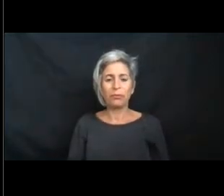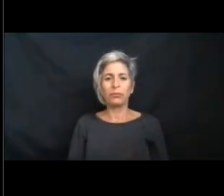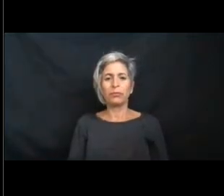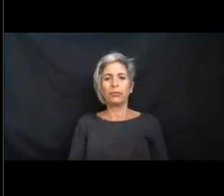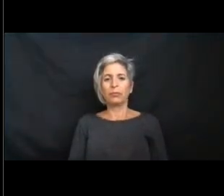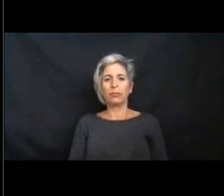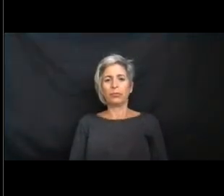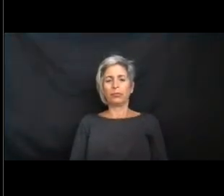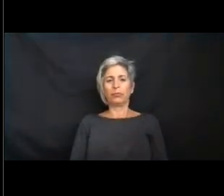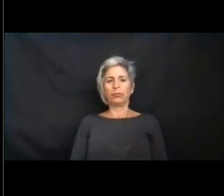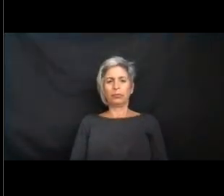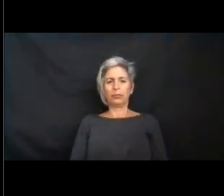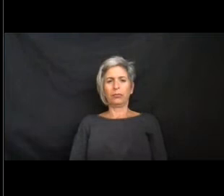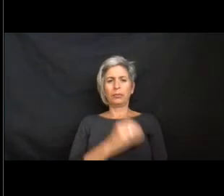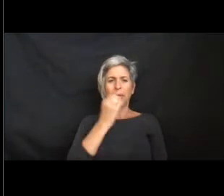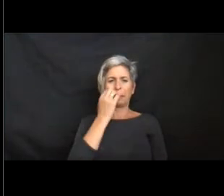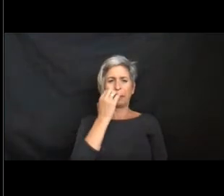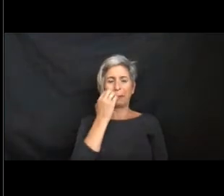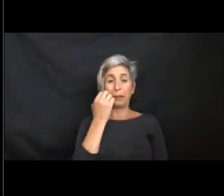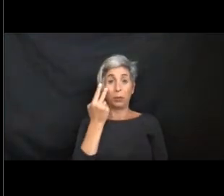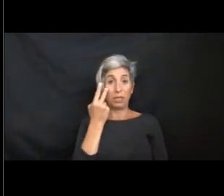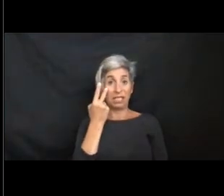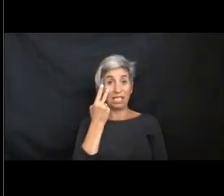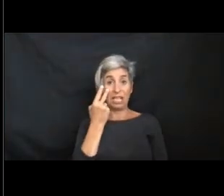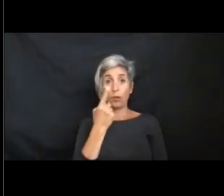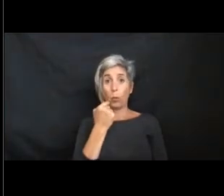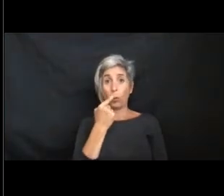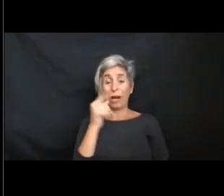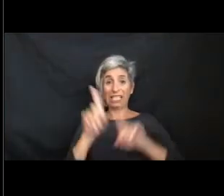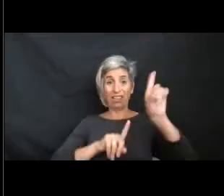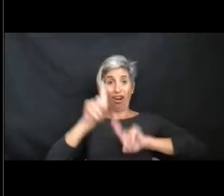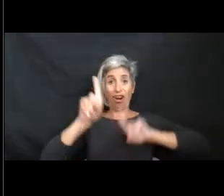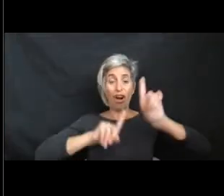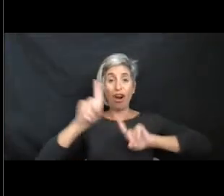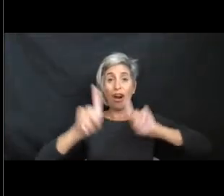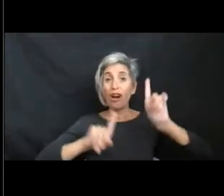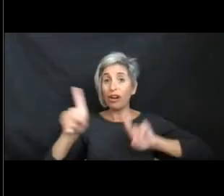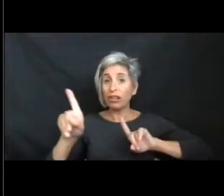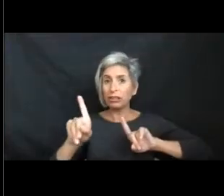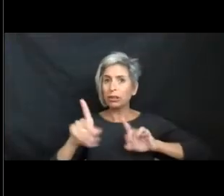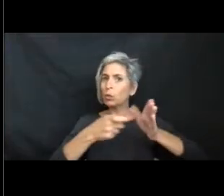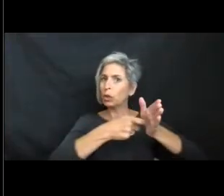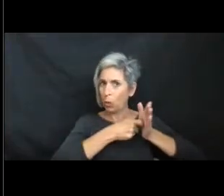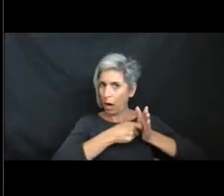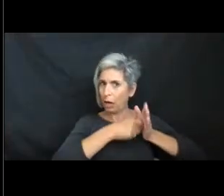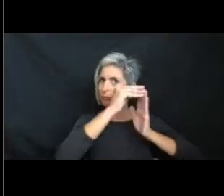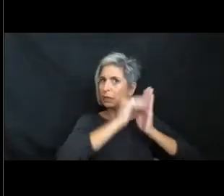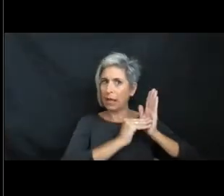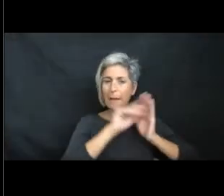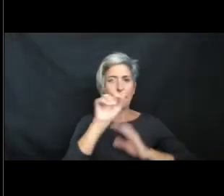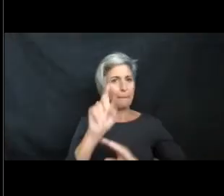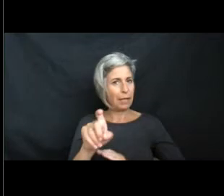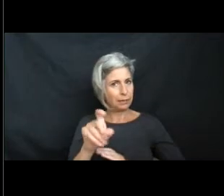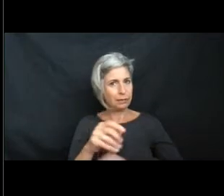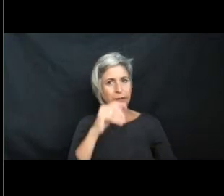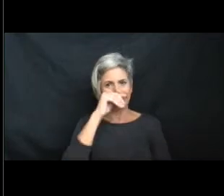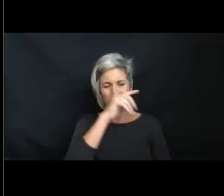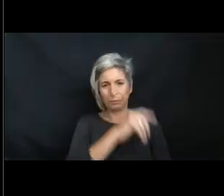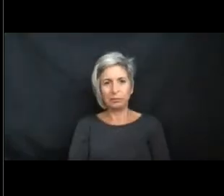Okay, so going through, we can see all these little asterisks that are required fields, so I'm just making sure I get all those done.